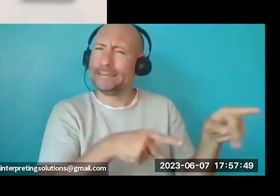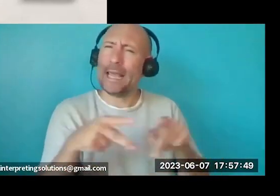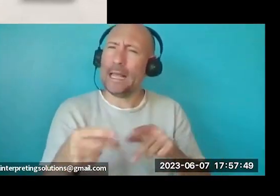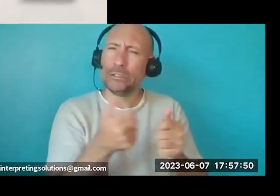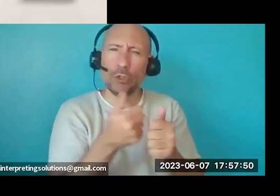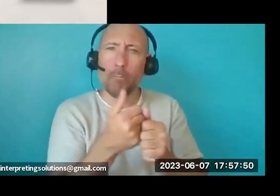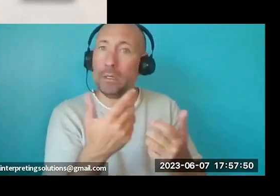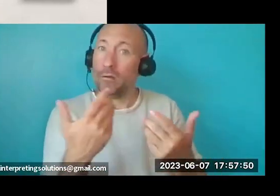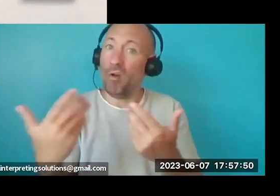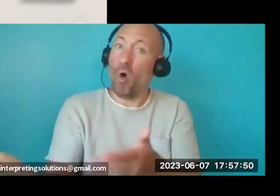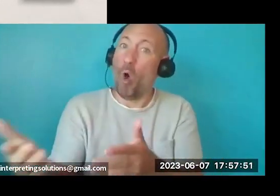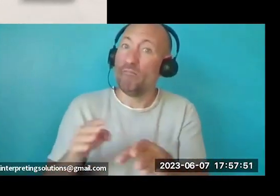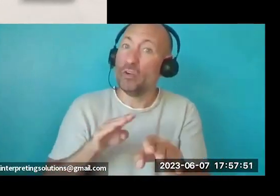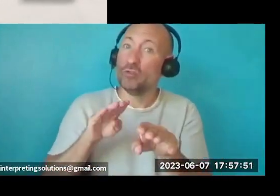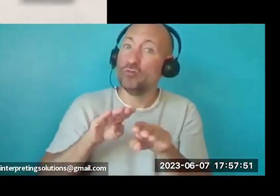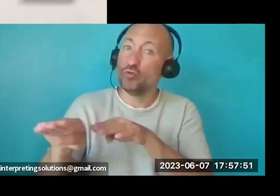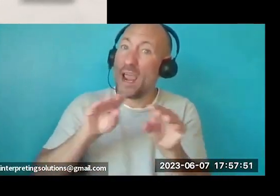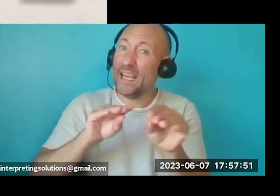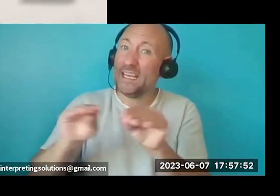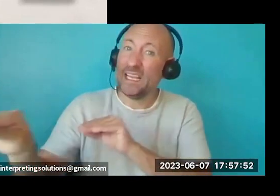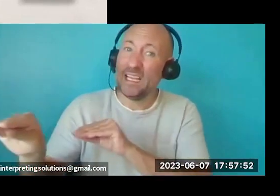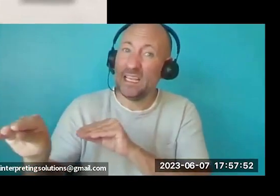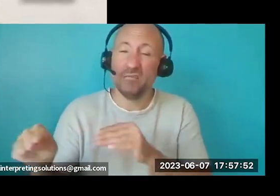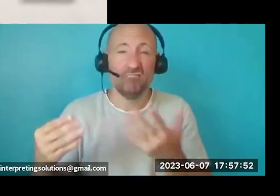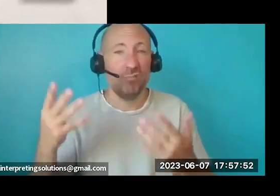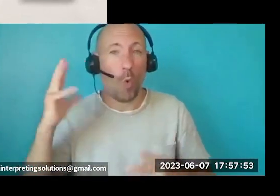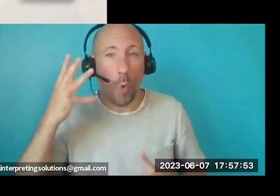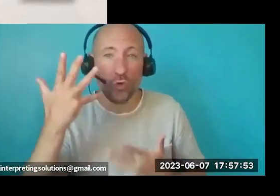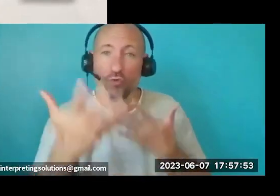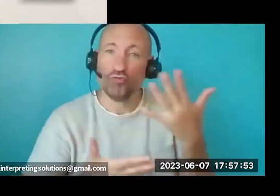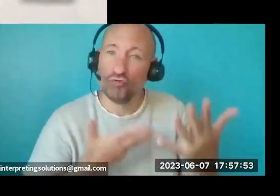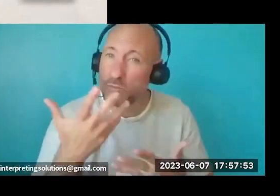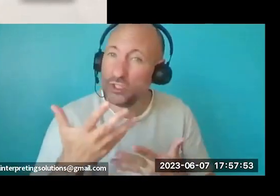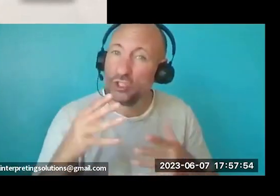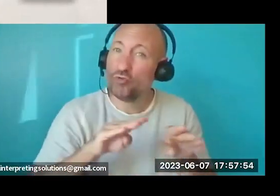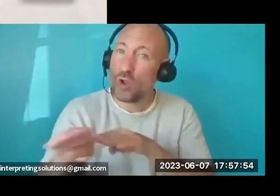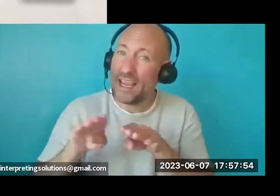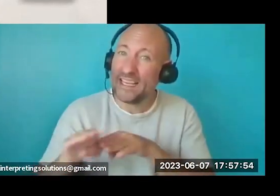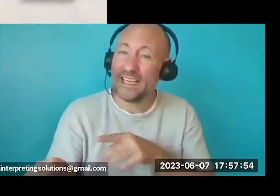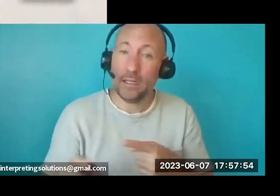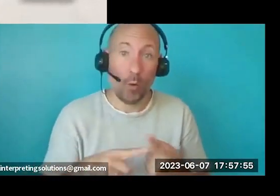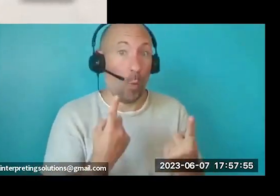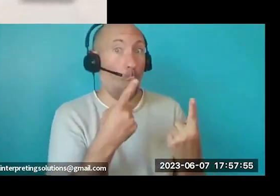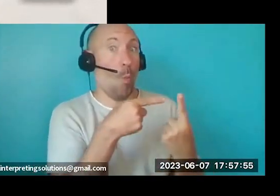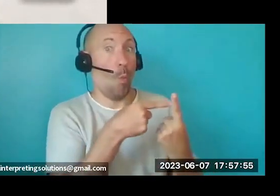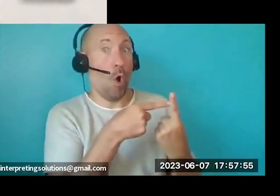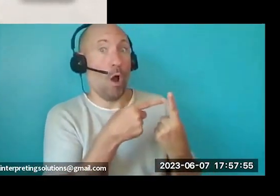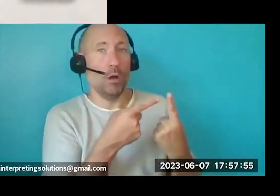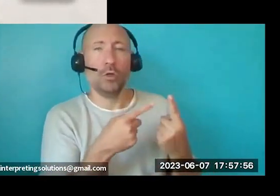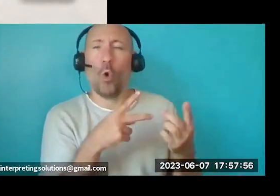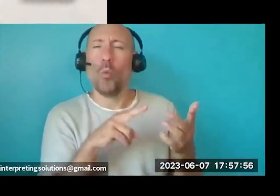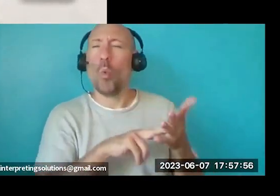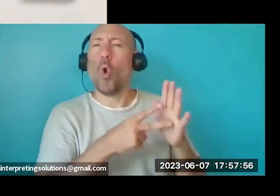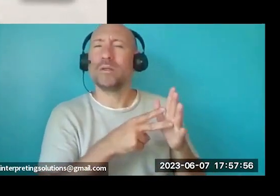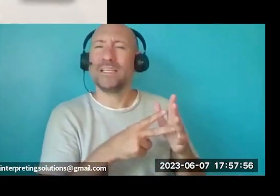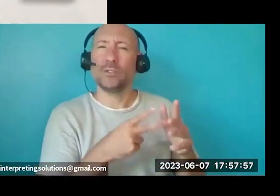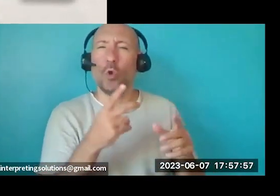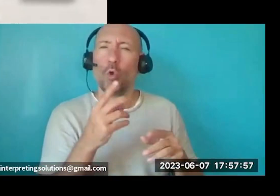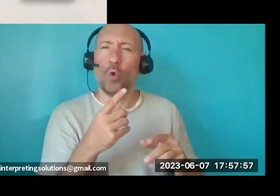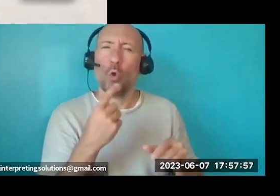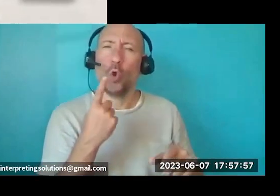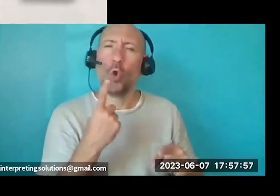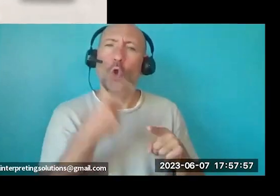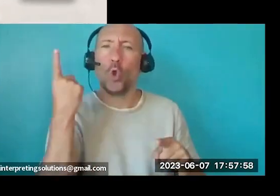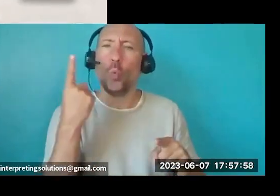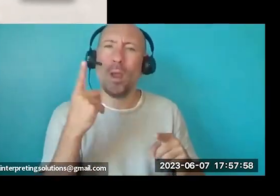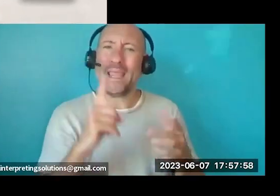offer training around things like audio description. One of them who I trained with are a great organization called Quiplash.